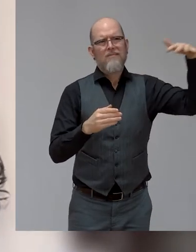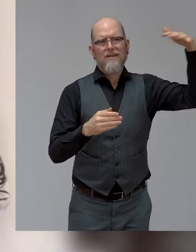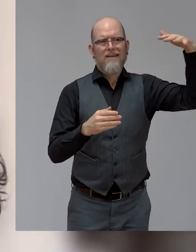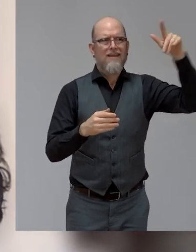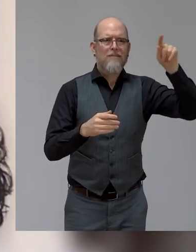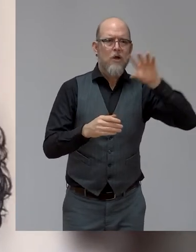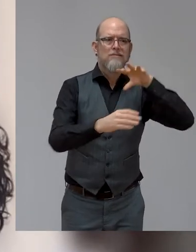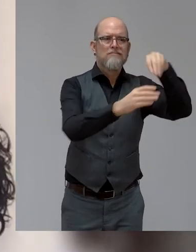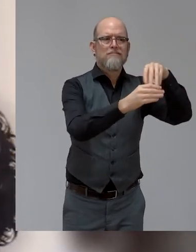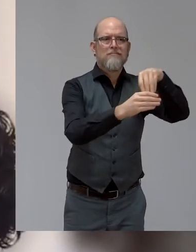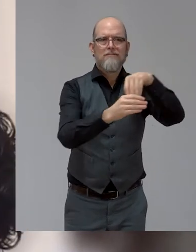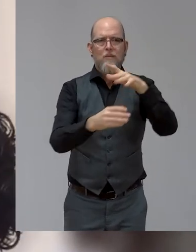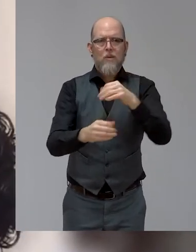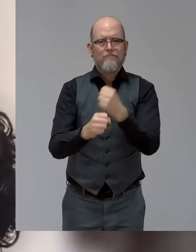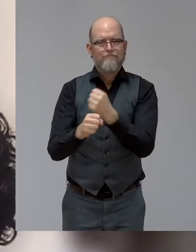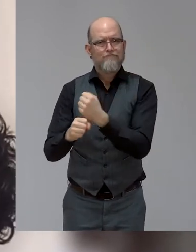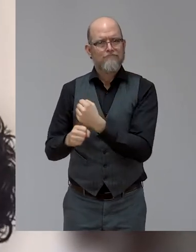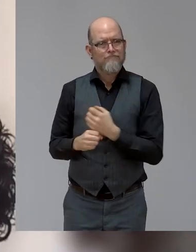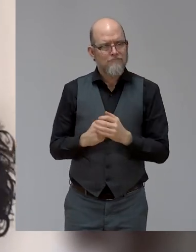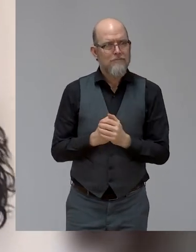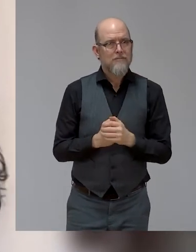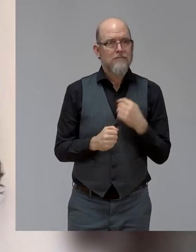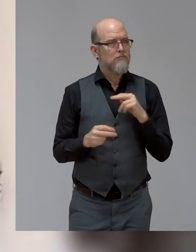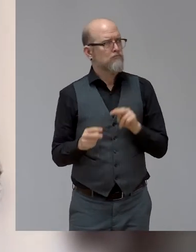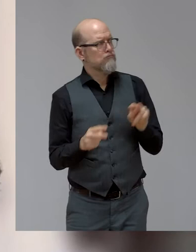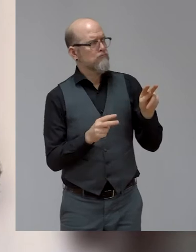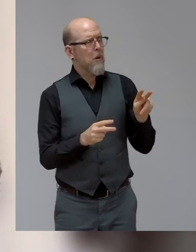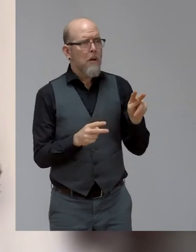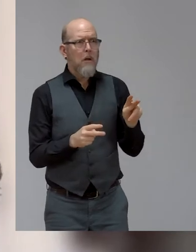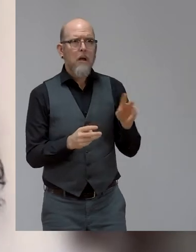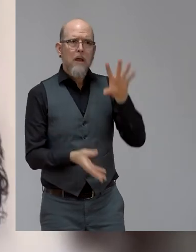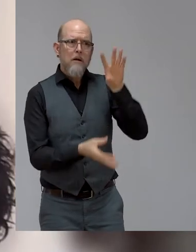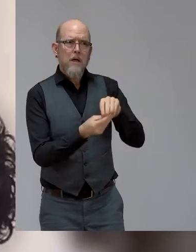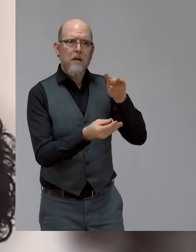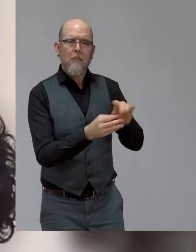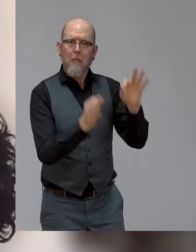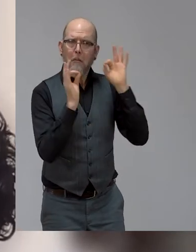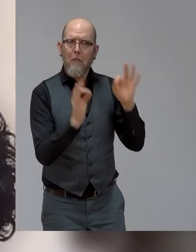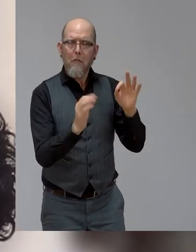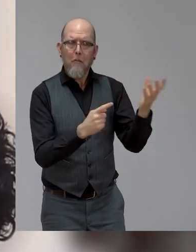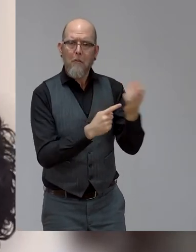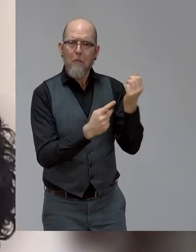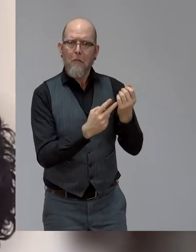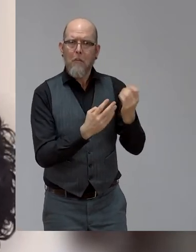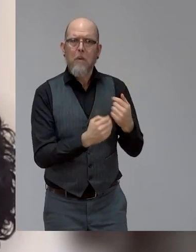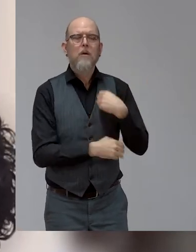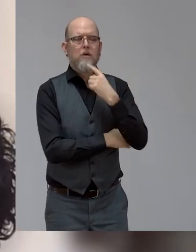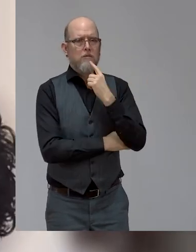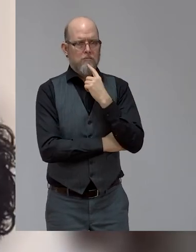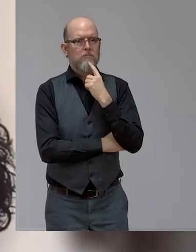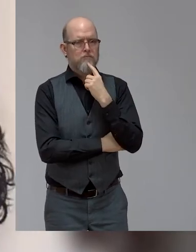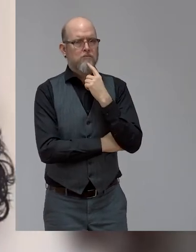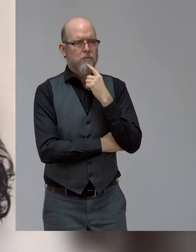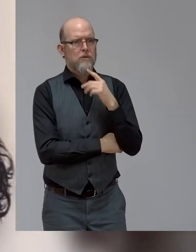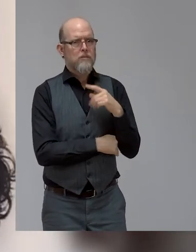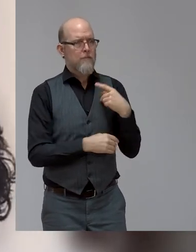results, we started conversations with both Pacto de Productividad and the IBD Lab about the possibility of